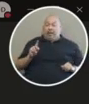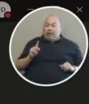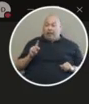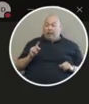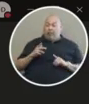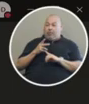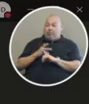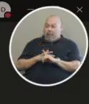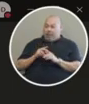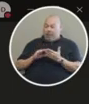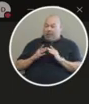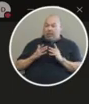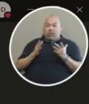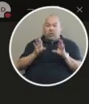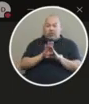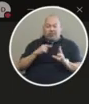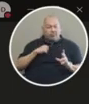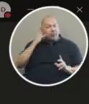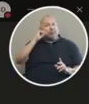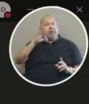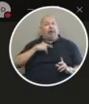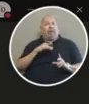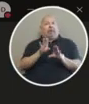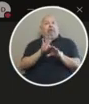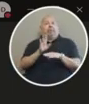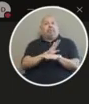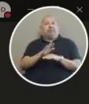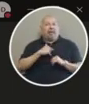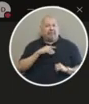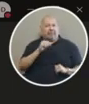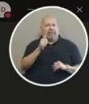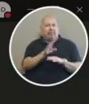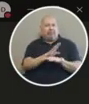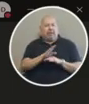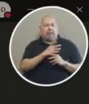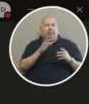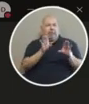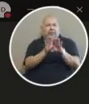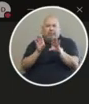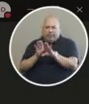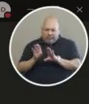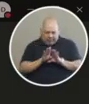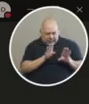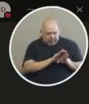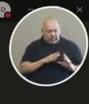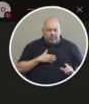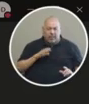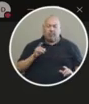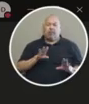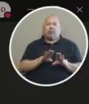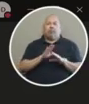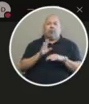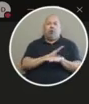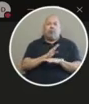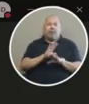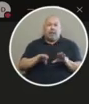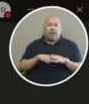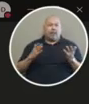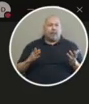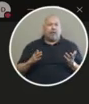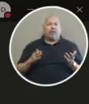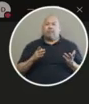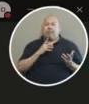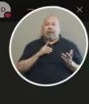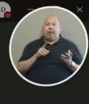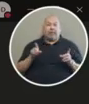down facilities. Like if I had a business and I had 10 businesses and I closed them all down and then I opened them back up again. Business isn't going to be